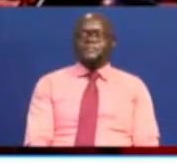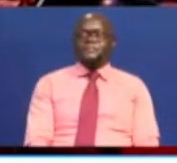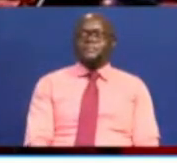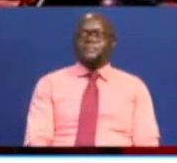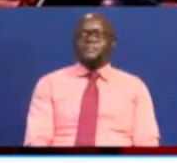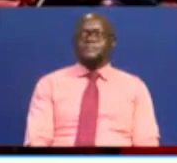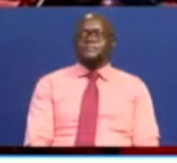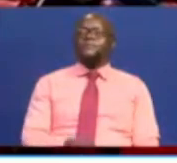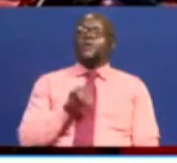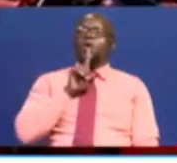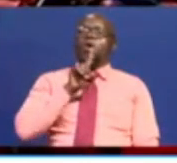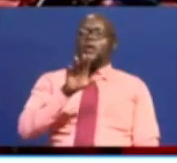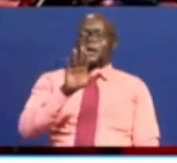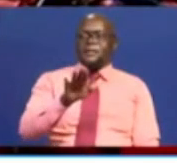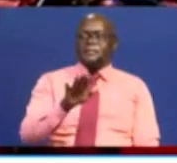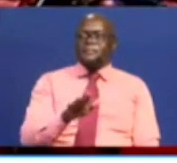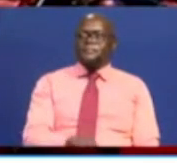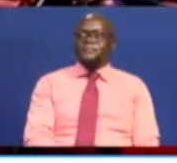Order.